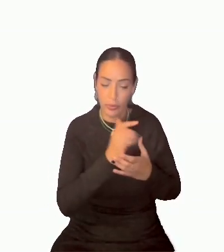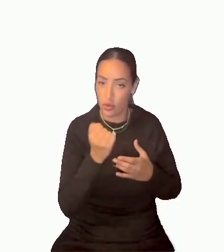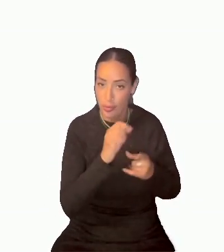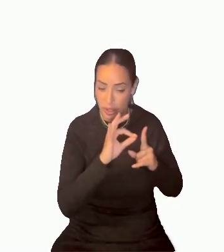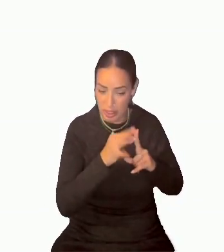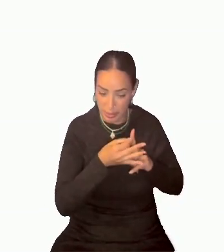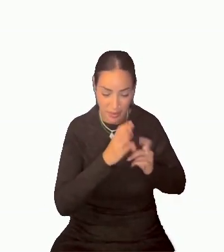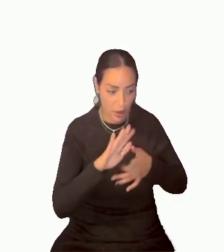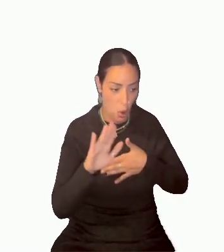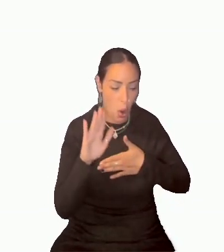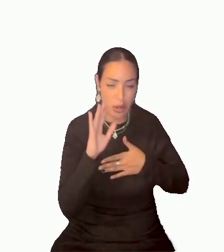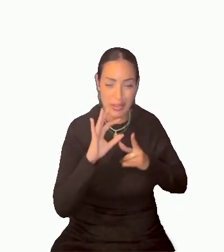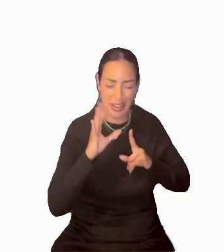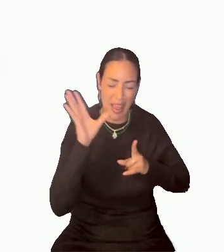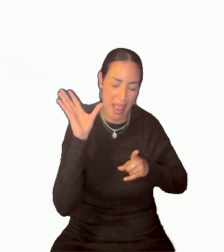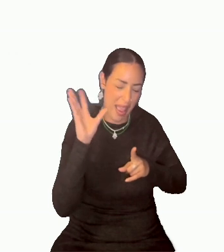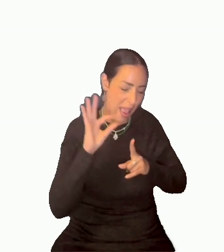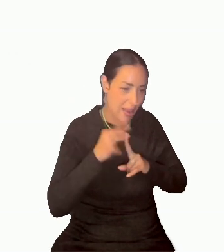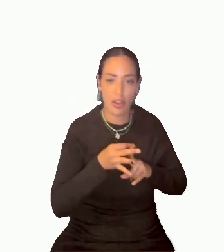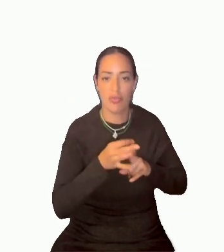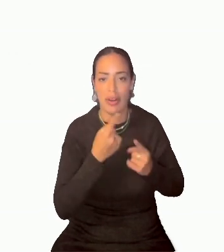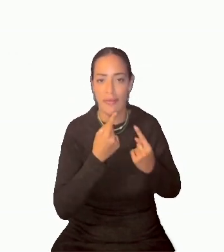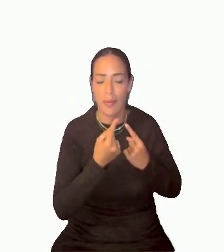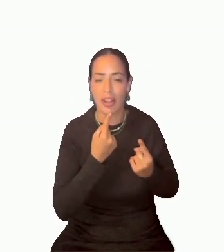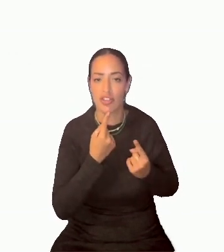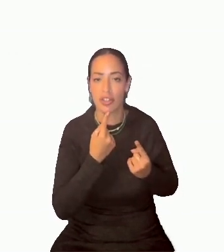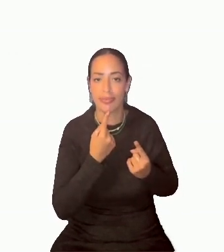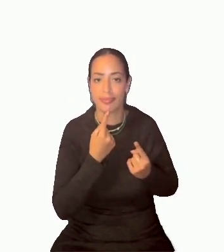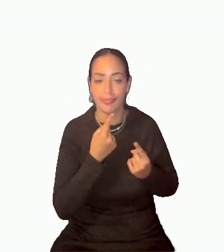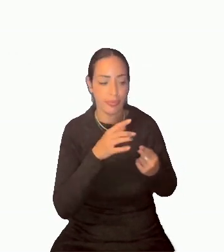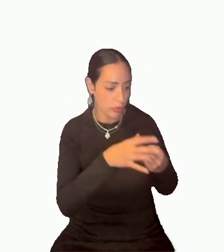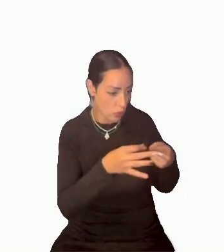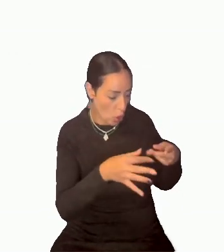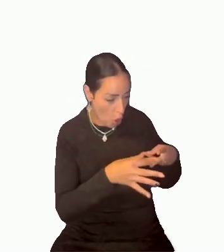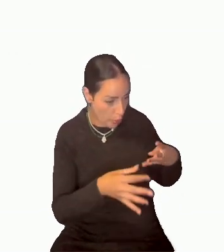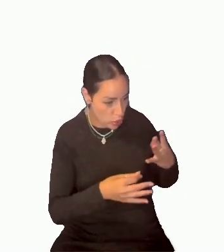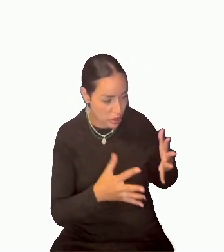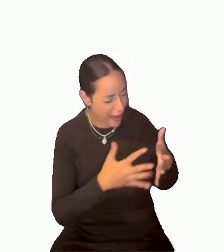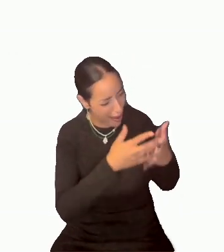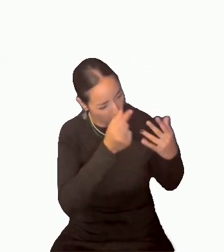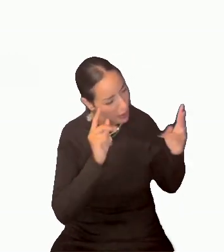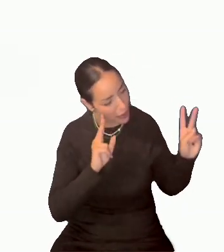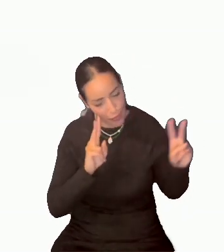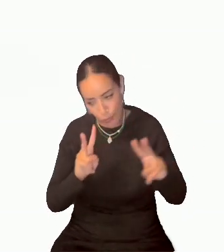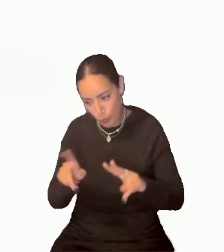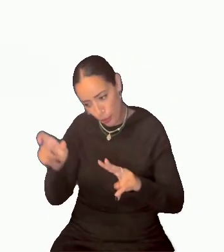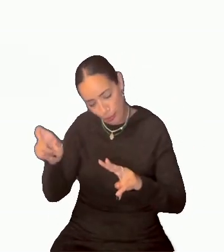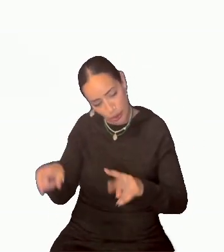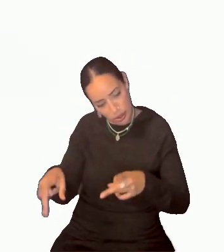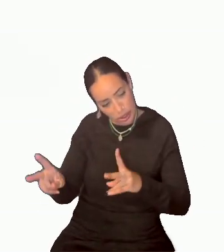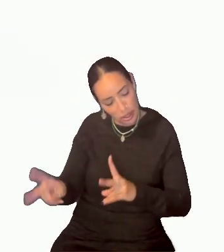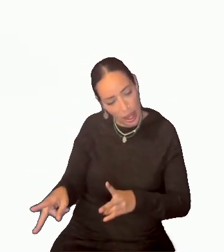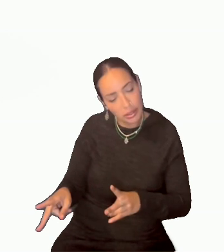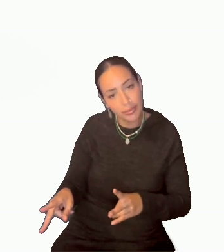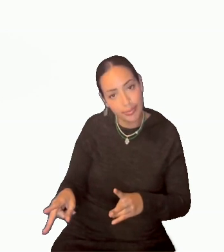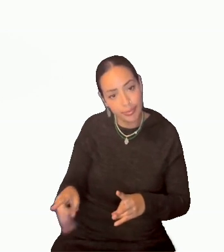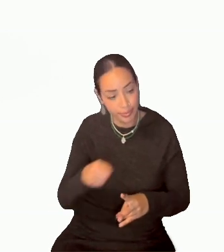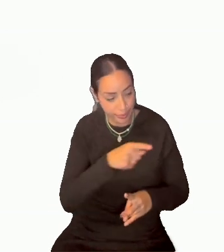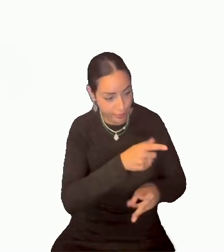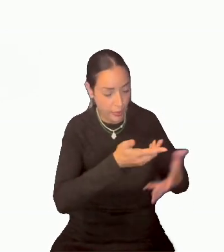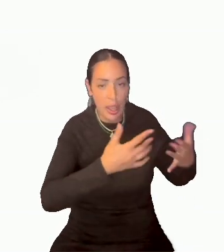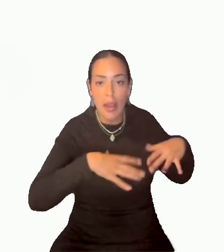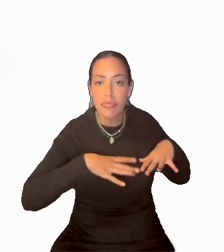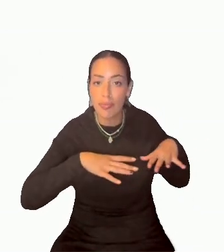be specific, honest and accurate. That they're given options for how they can view their loved one. That they are prepared as much